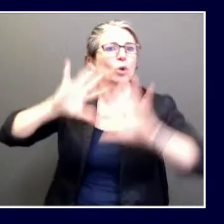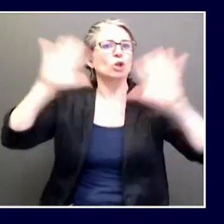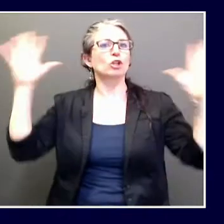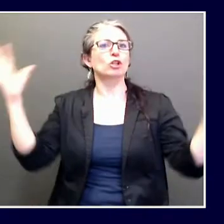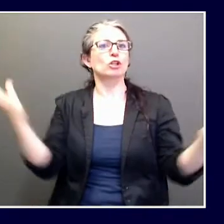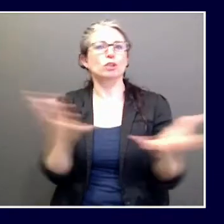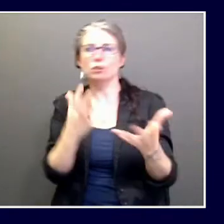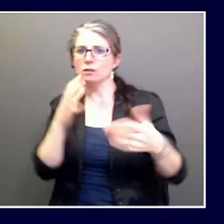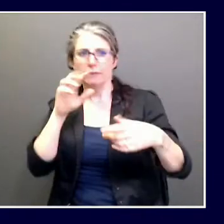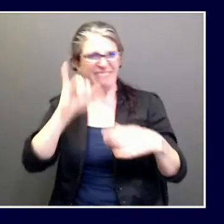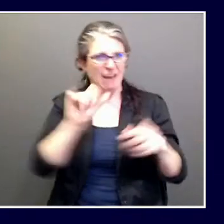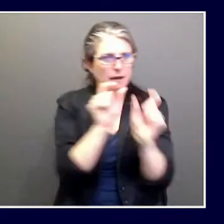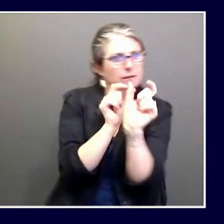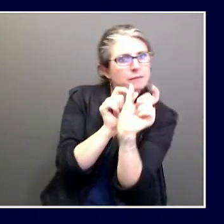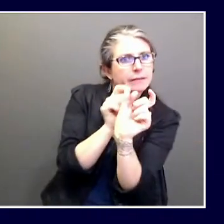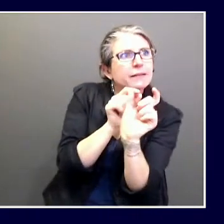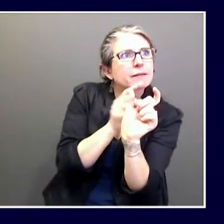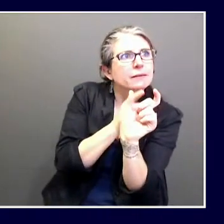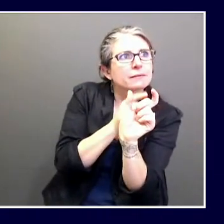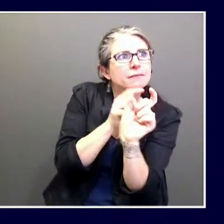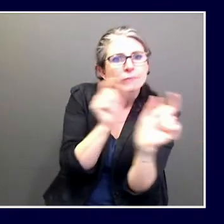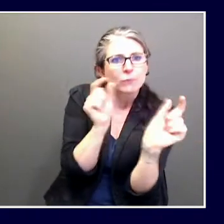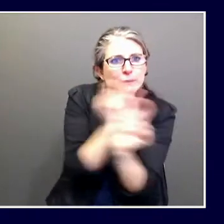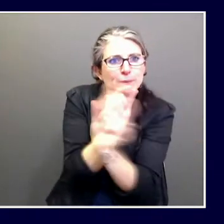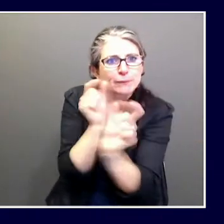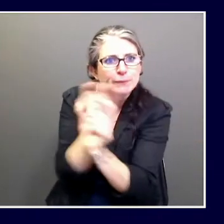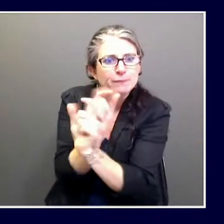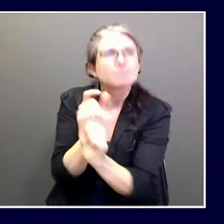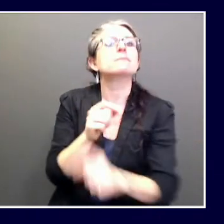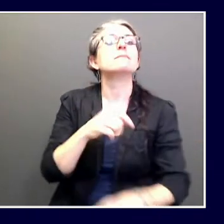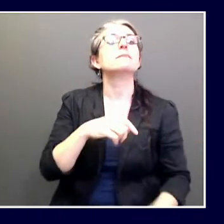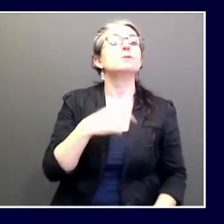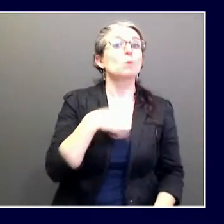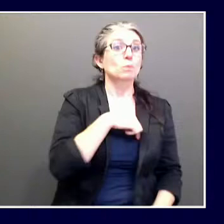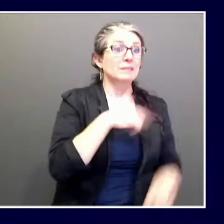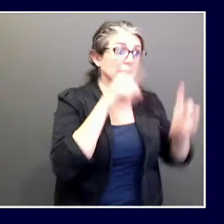variant families. Now, for the past several weeks, months,